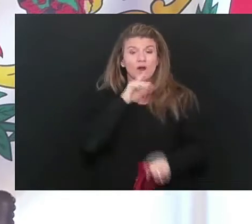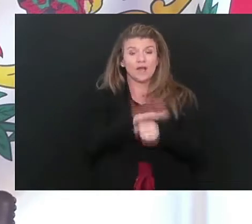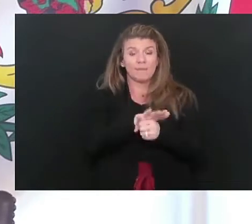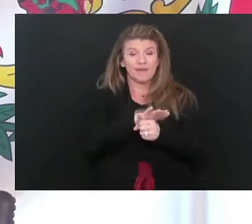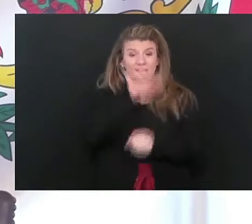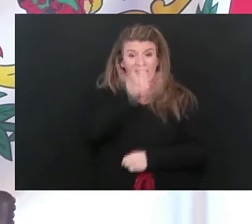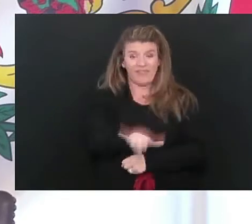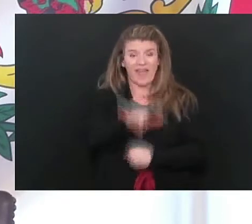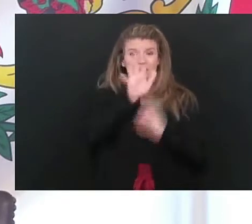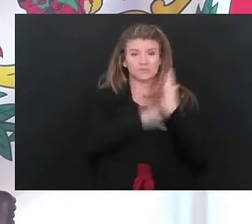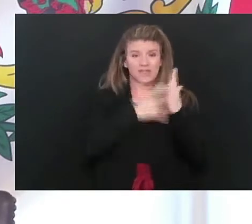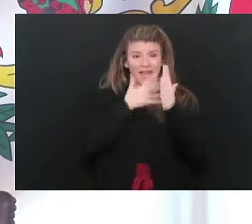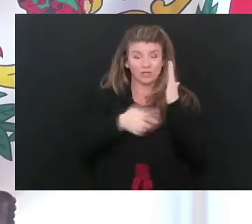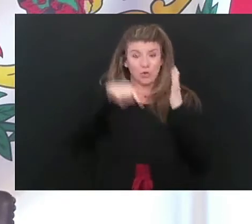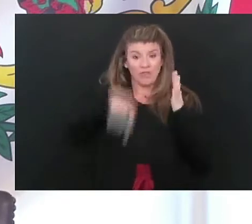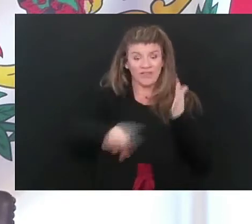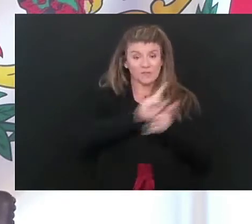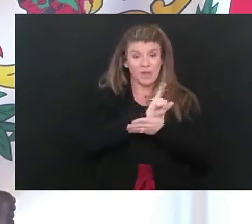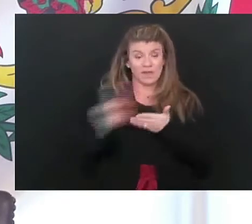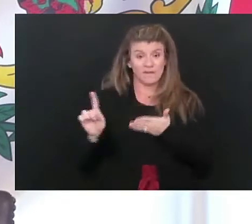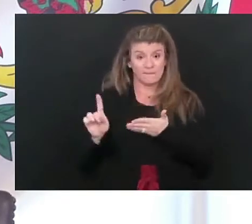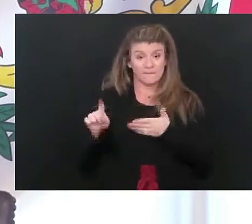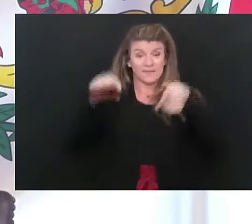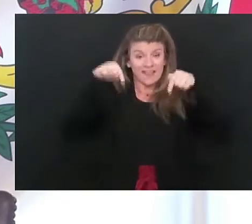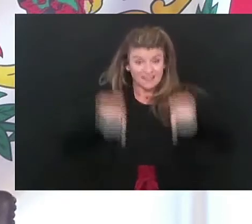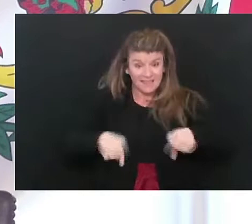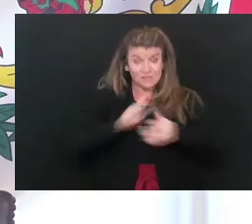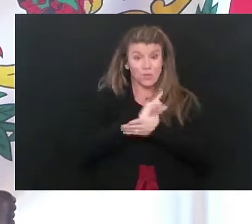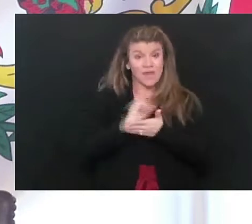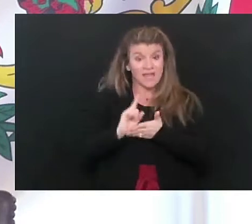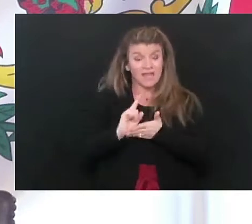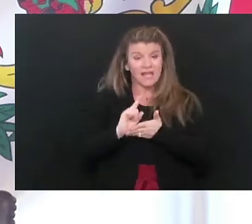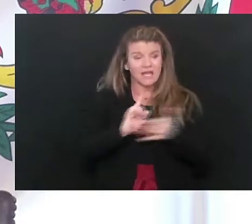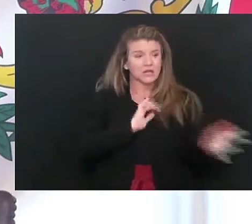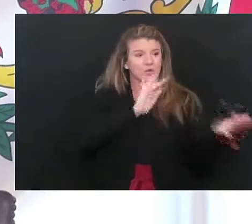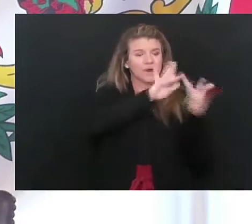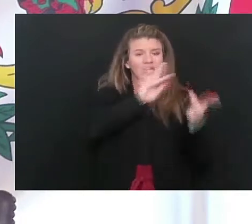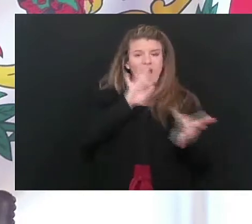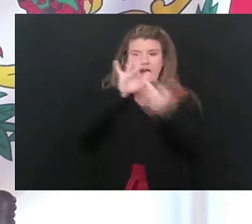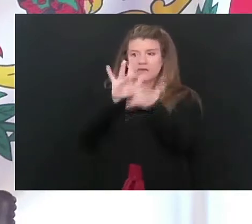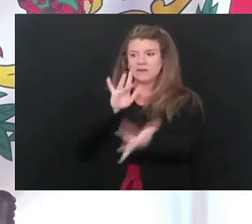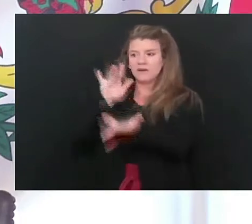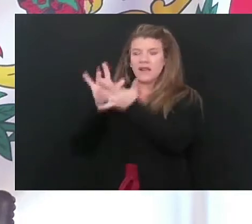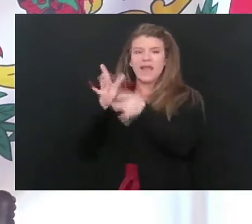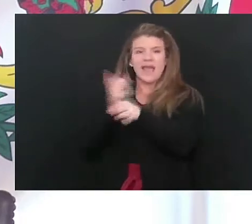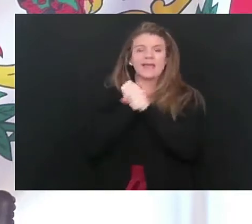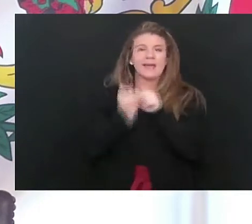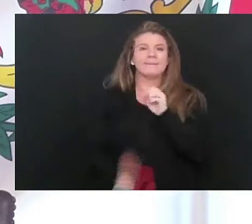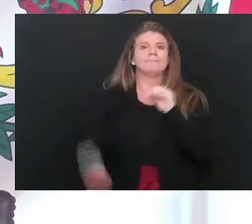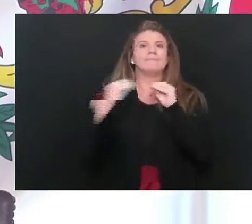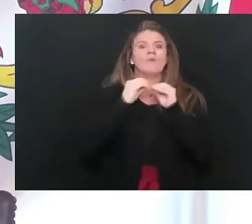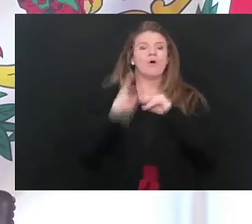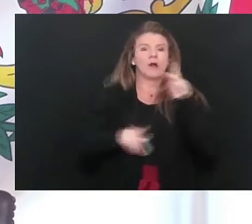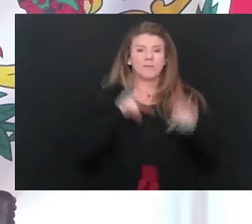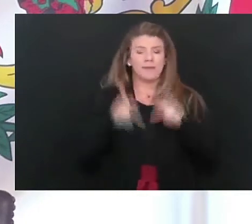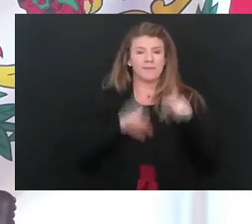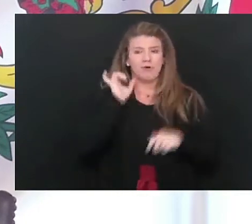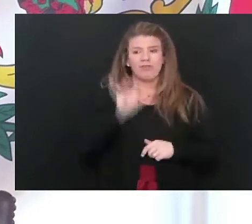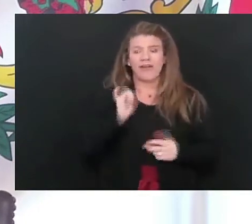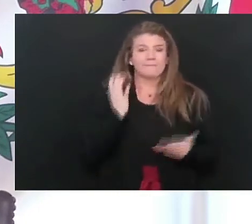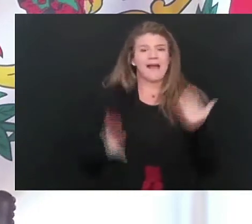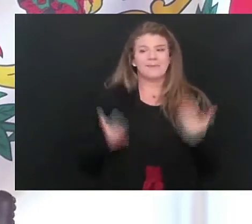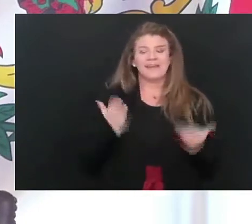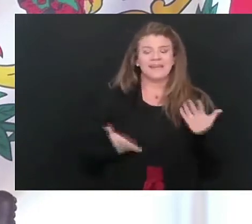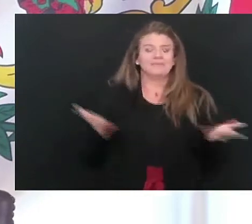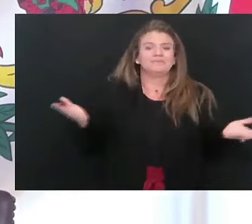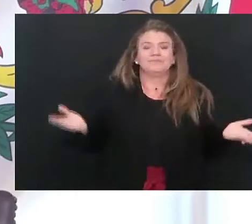to schedule this week to reach out and get even more people that may be, I